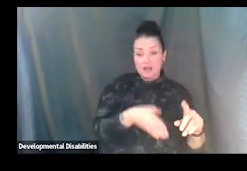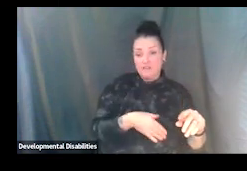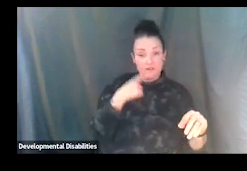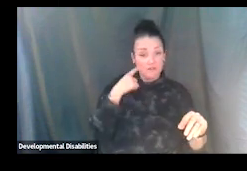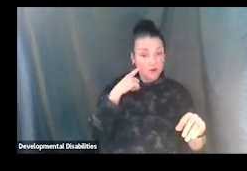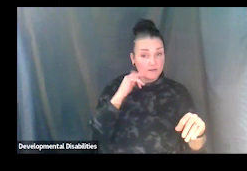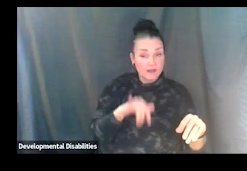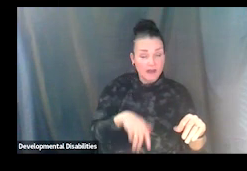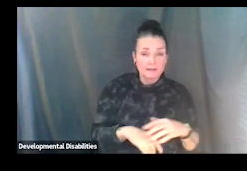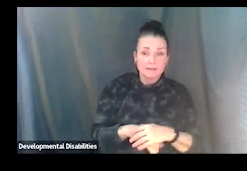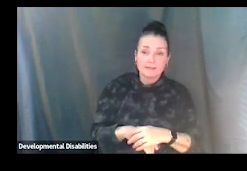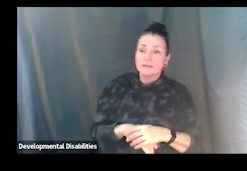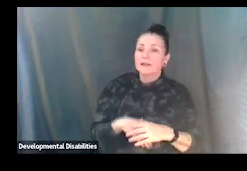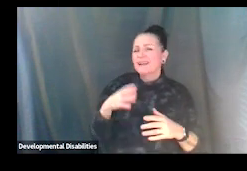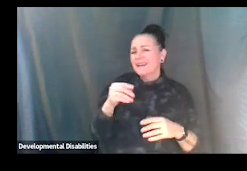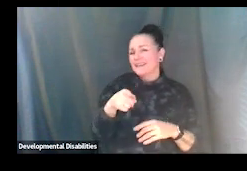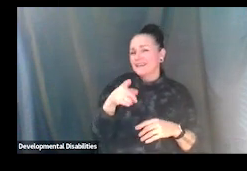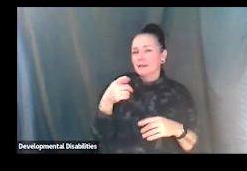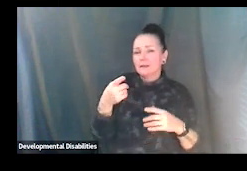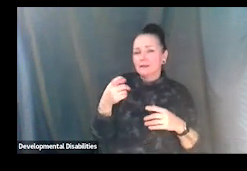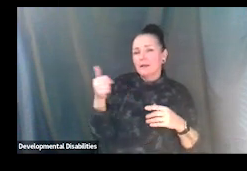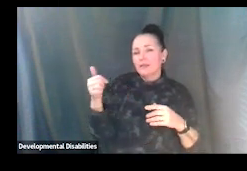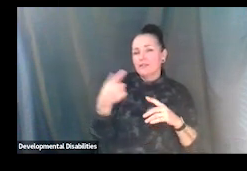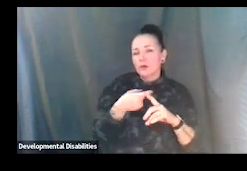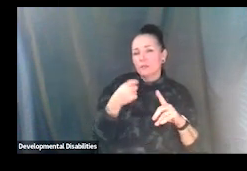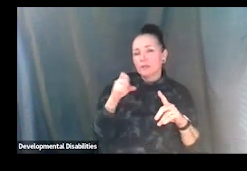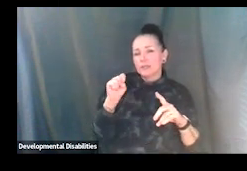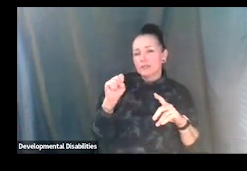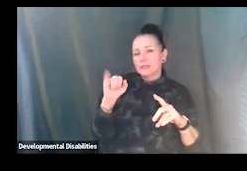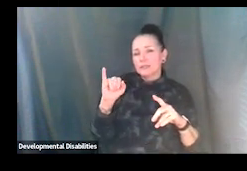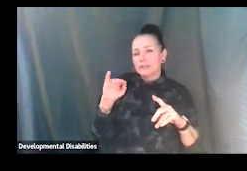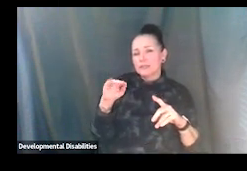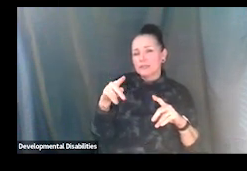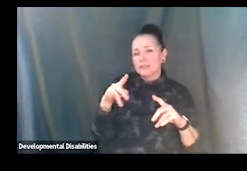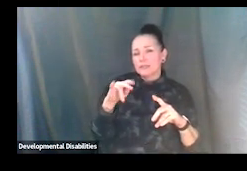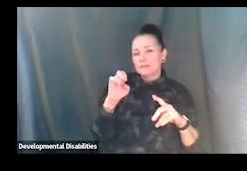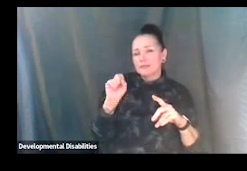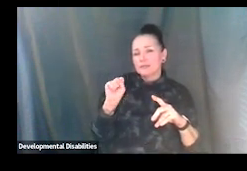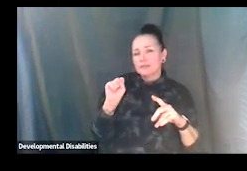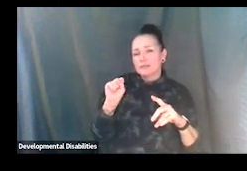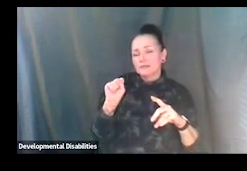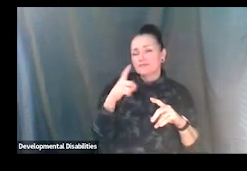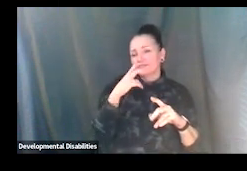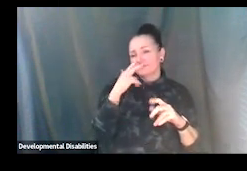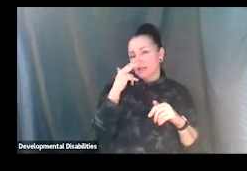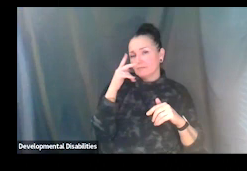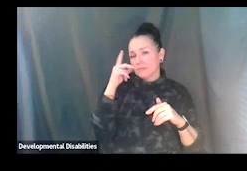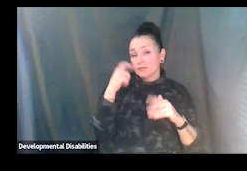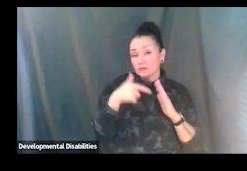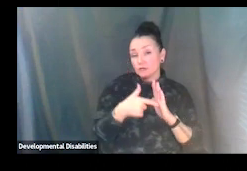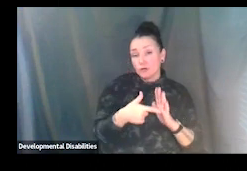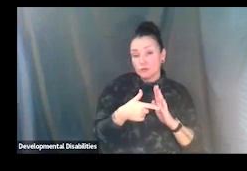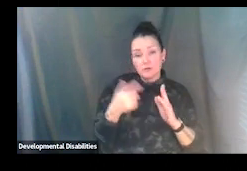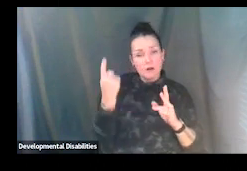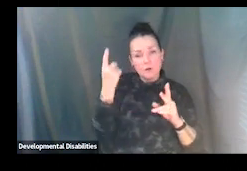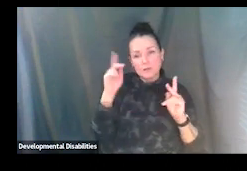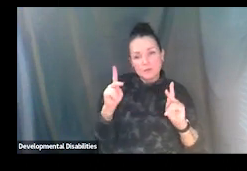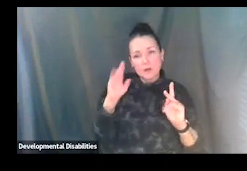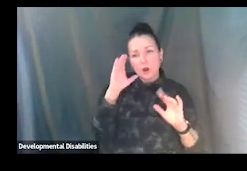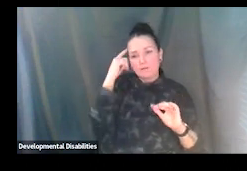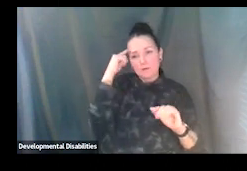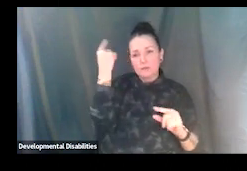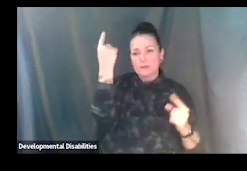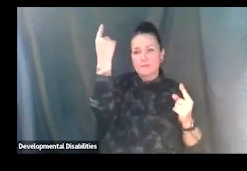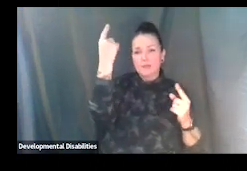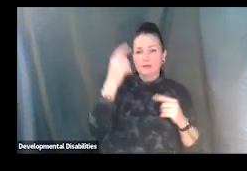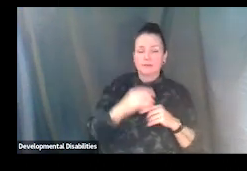And for some reason, some of the most concerning for me is, and again, two parents have asked me about this, not recently, but a while back, and it's